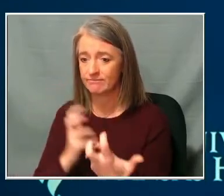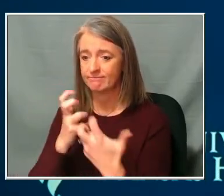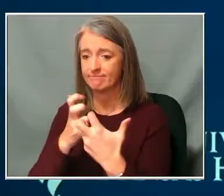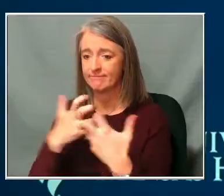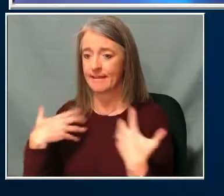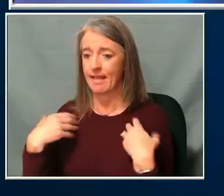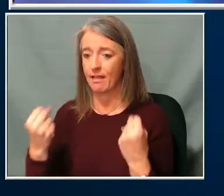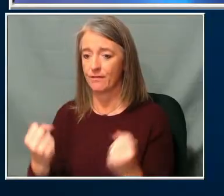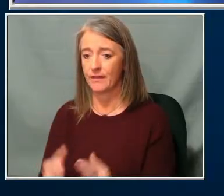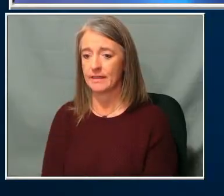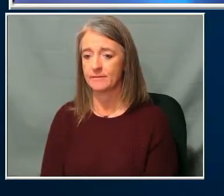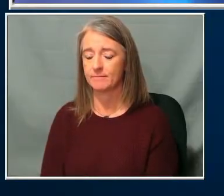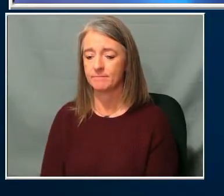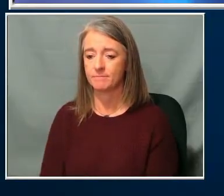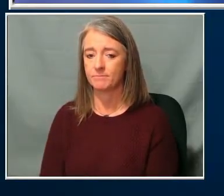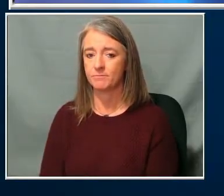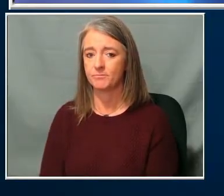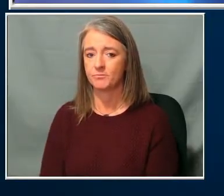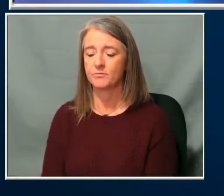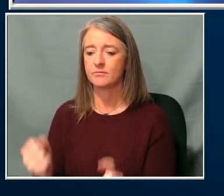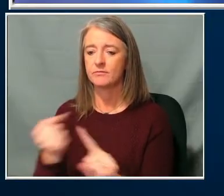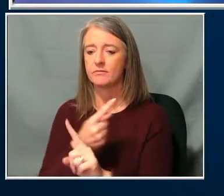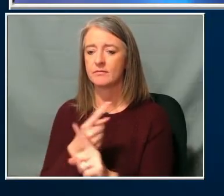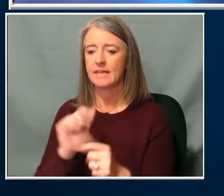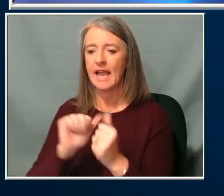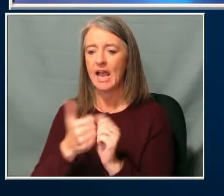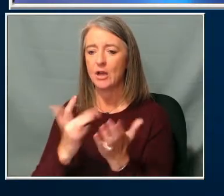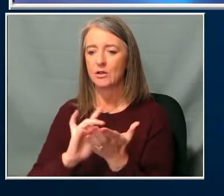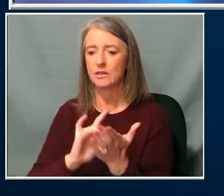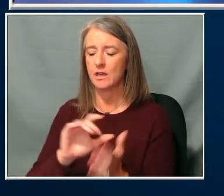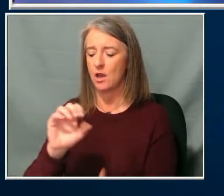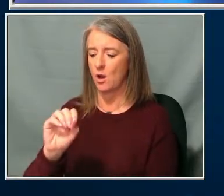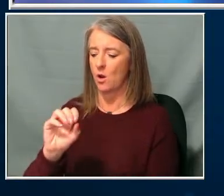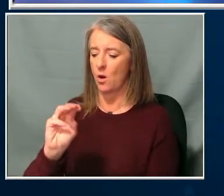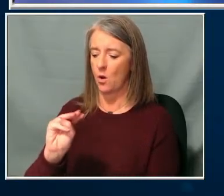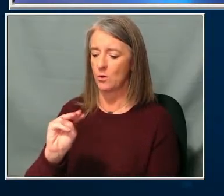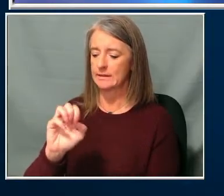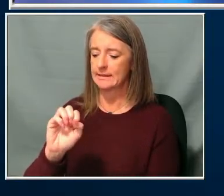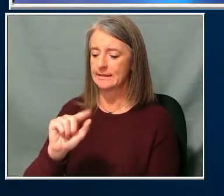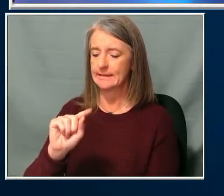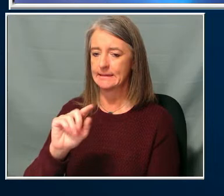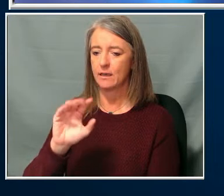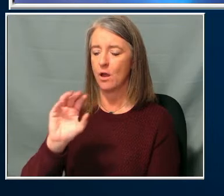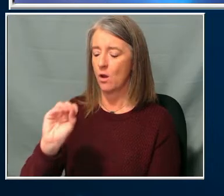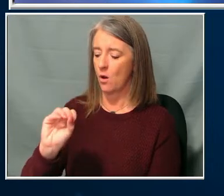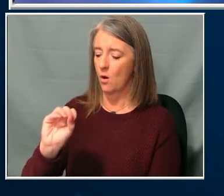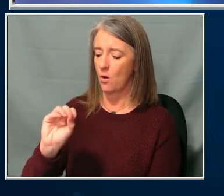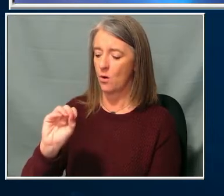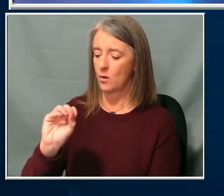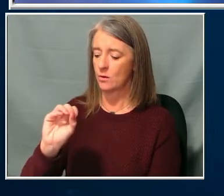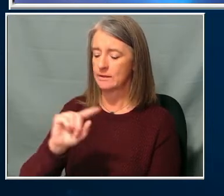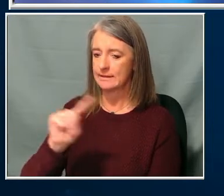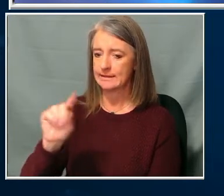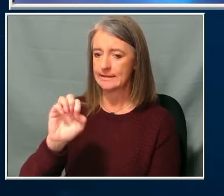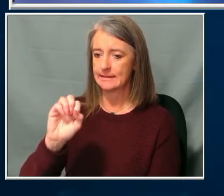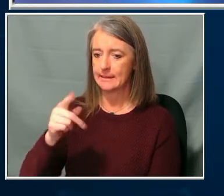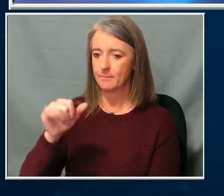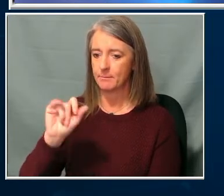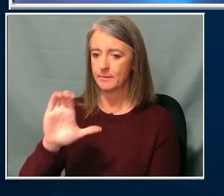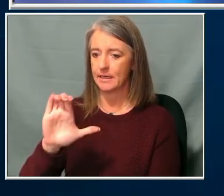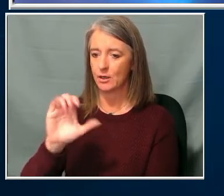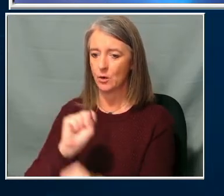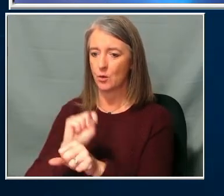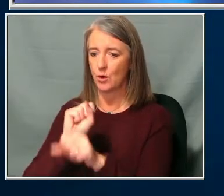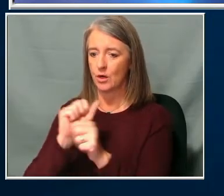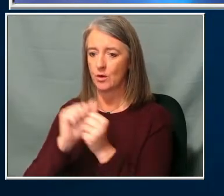healthfully? Okay, a little off topic, but how do the new drugs like Ozempic work with diabetes? And okay,